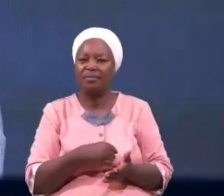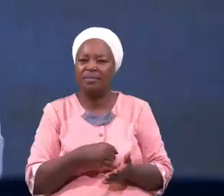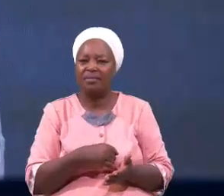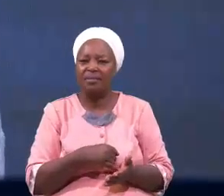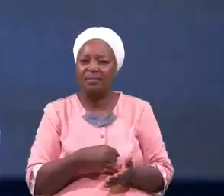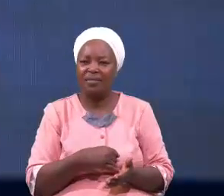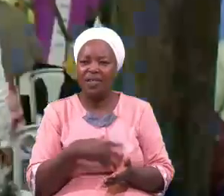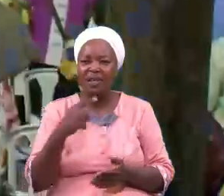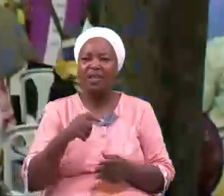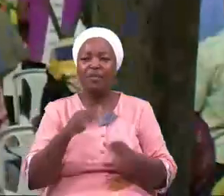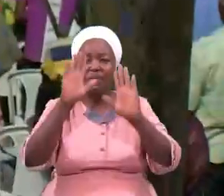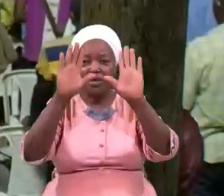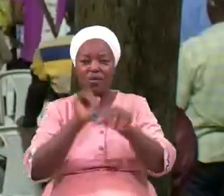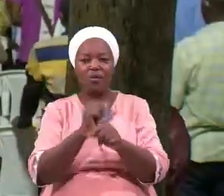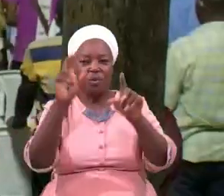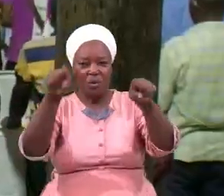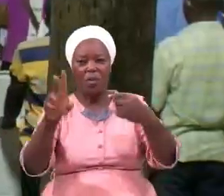The miracle will arrive.